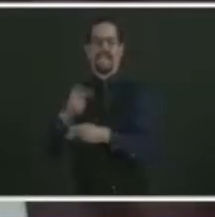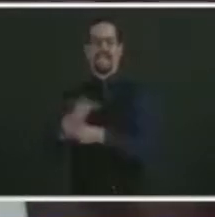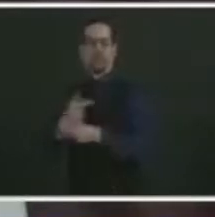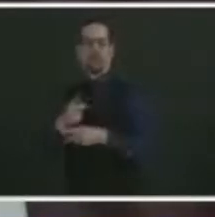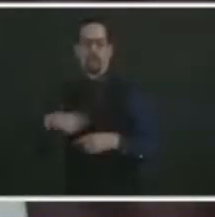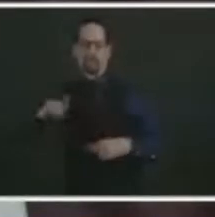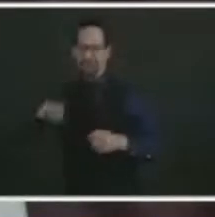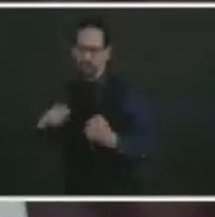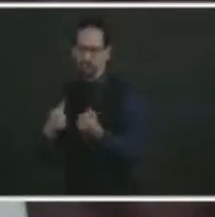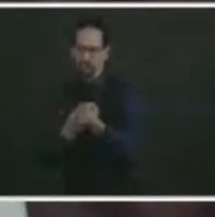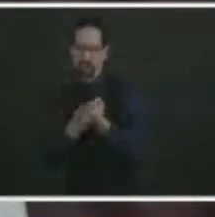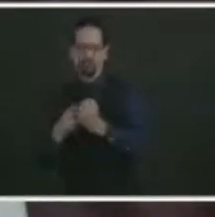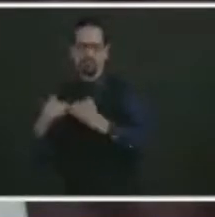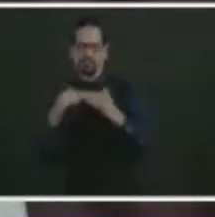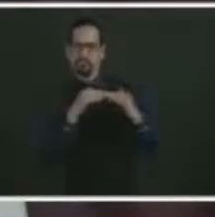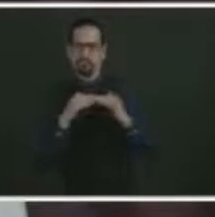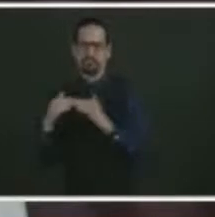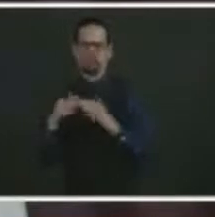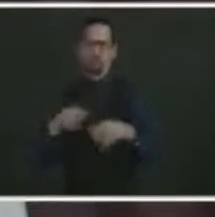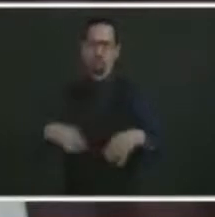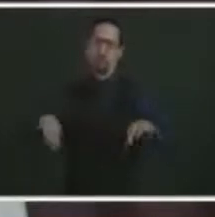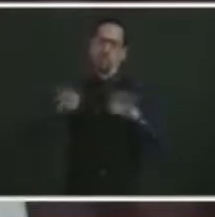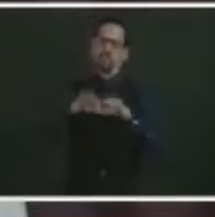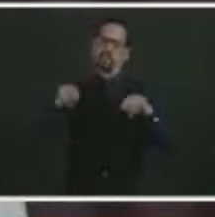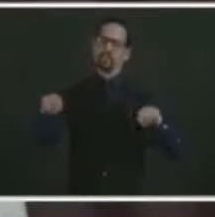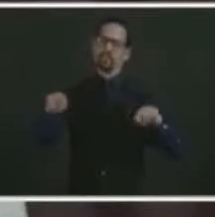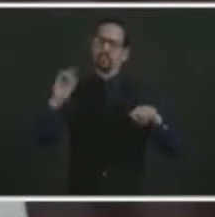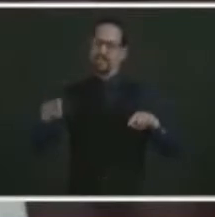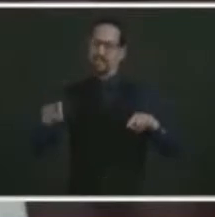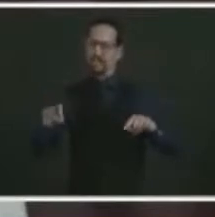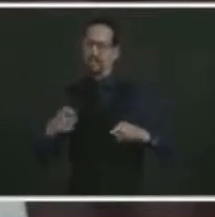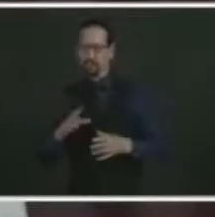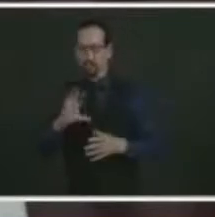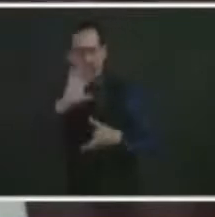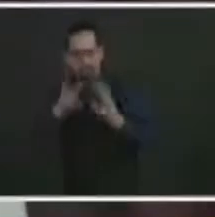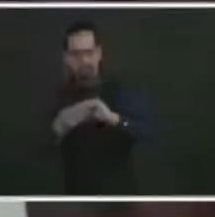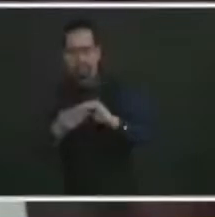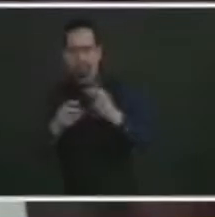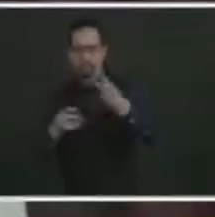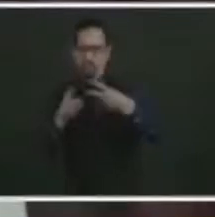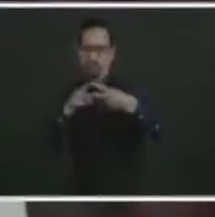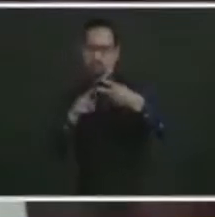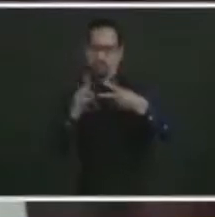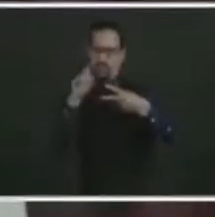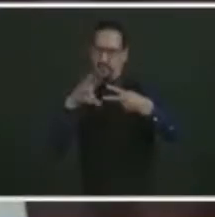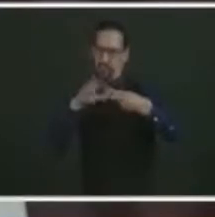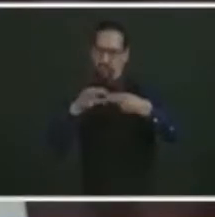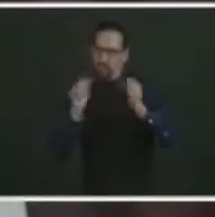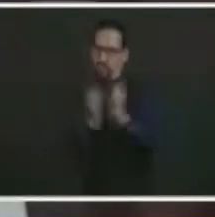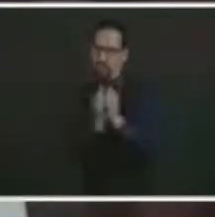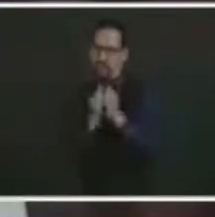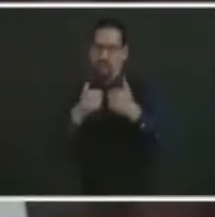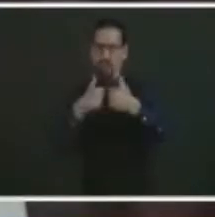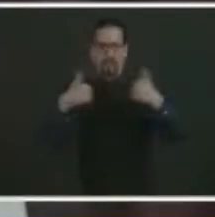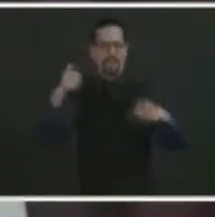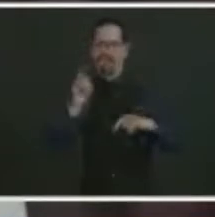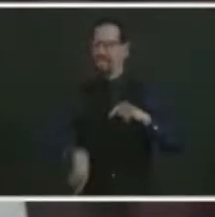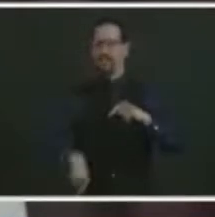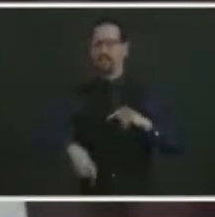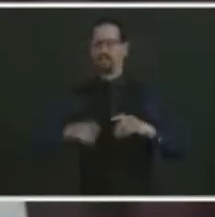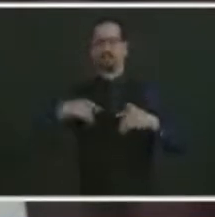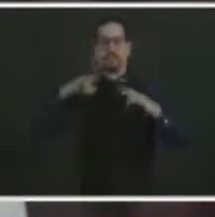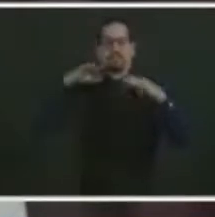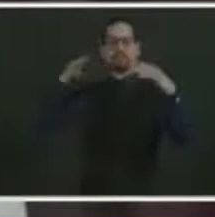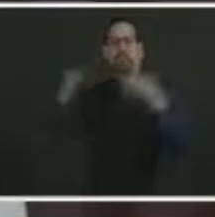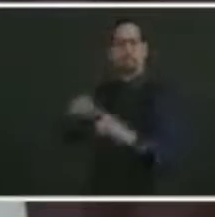public health's broader scope is about addressing all of those factors in our communities that either promote